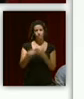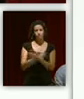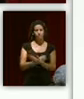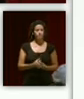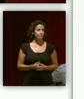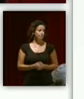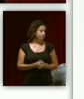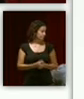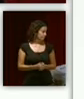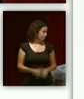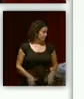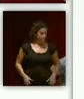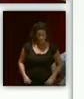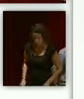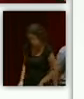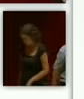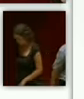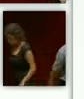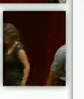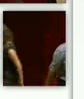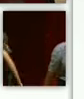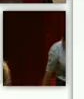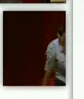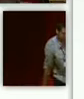games. Thank you very much.